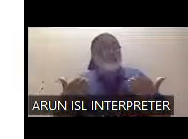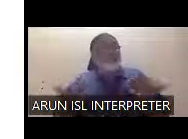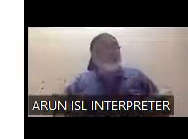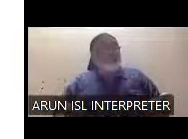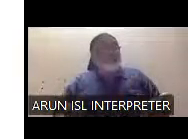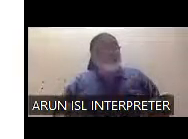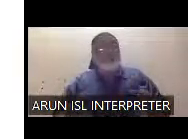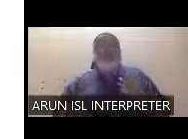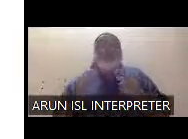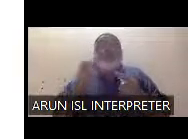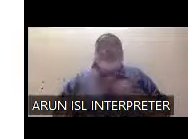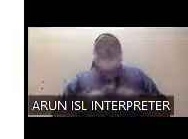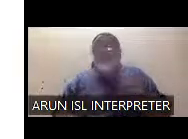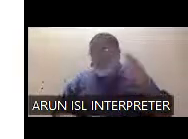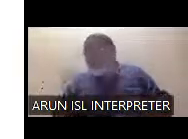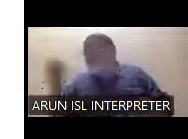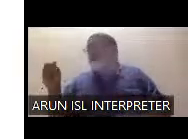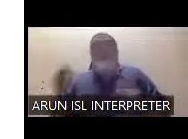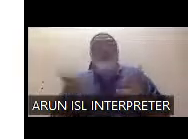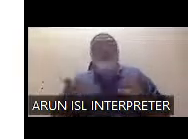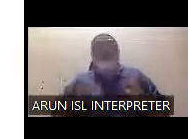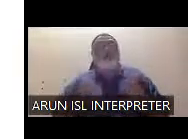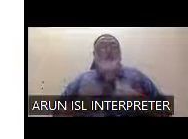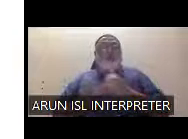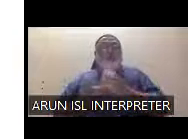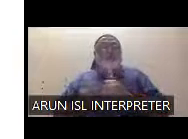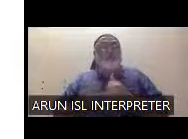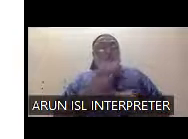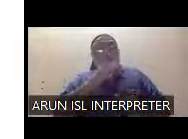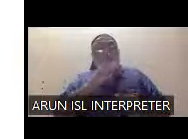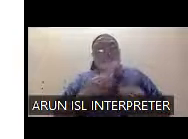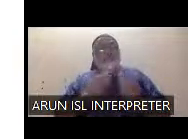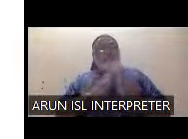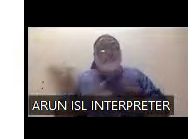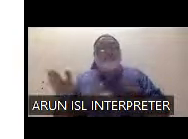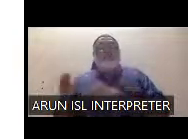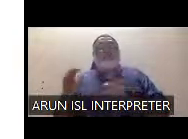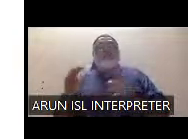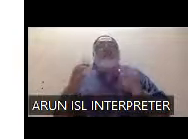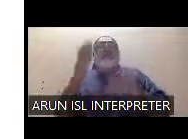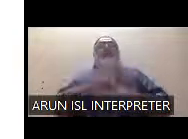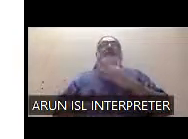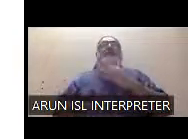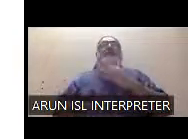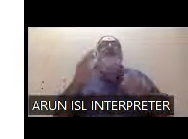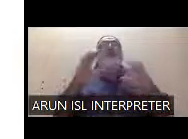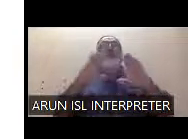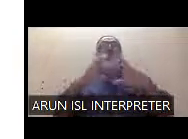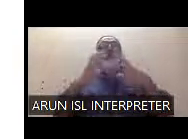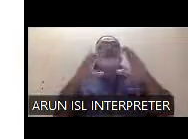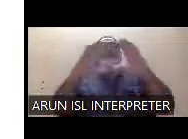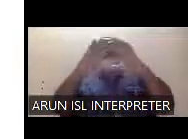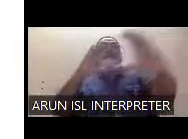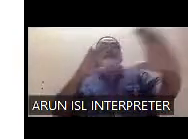provision for emergency evacuation, and separate coaches for persons with disabilities is desirable. Though this is stated